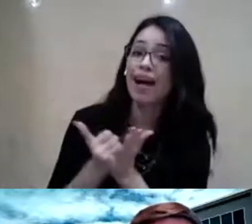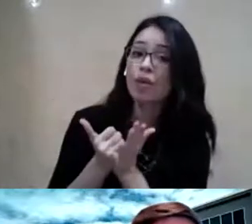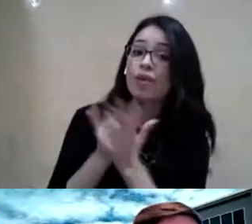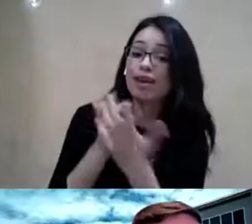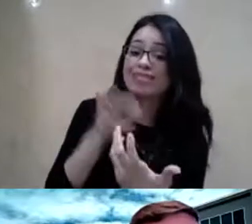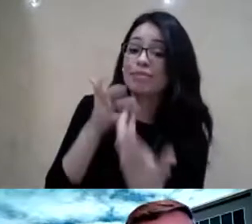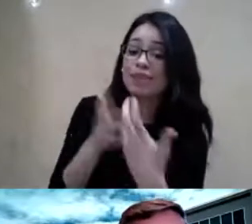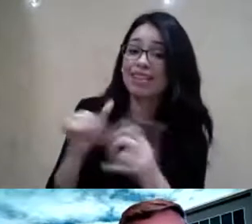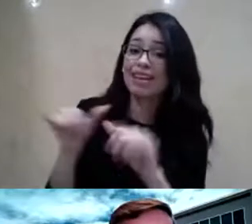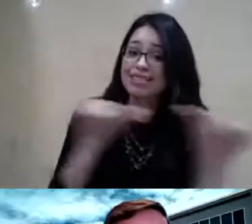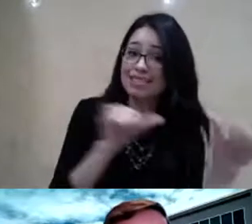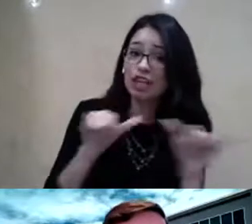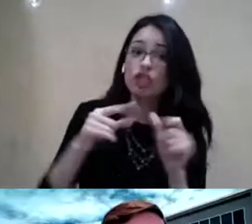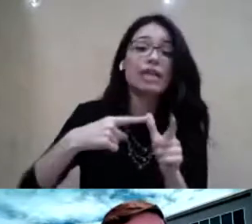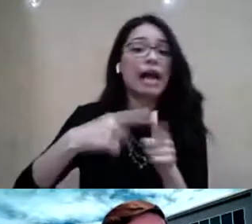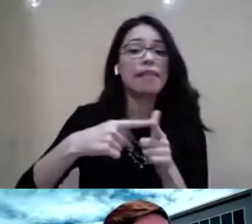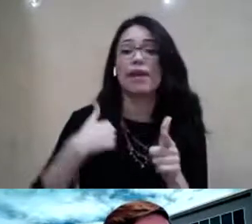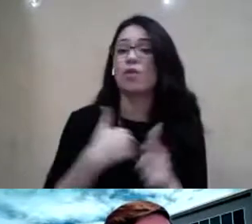part.